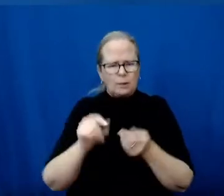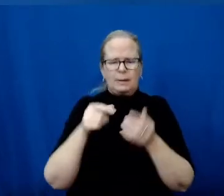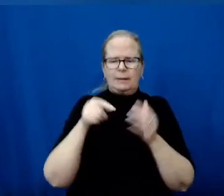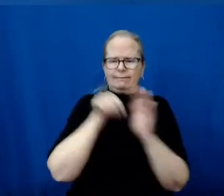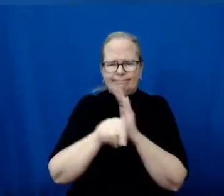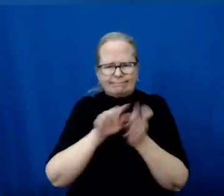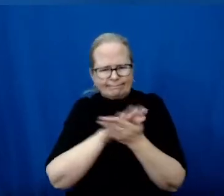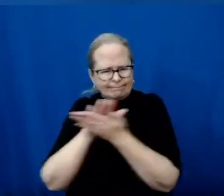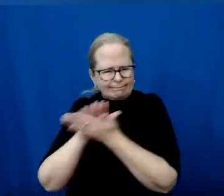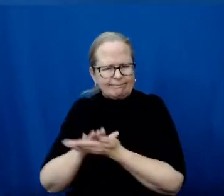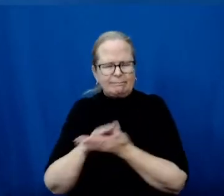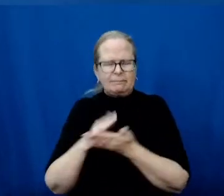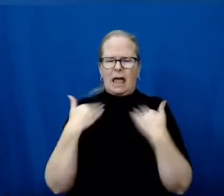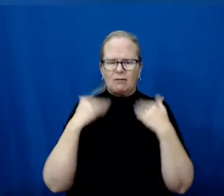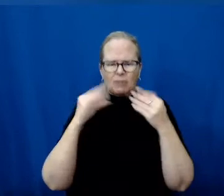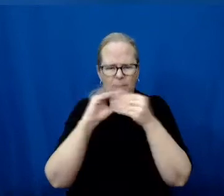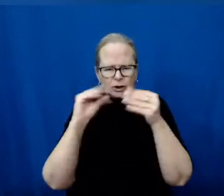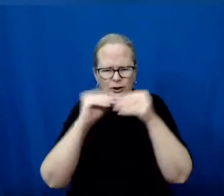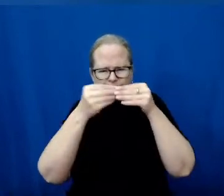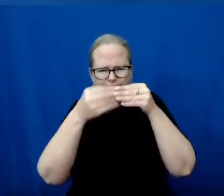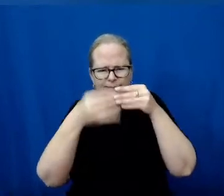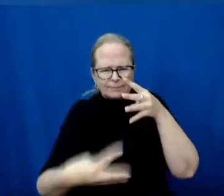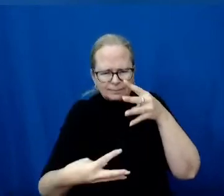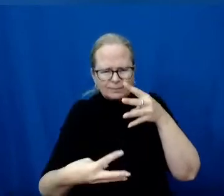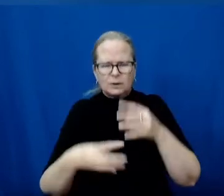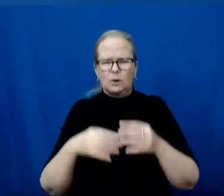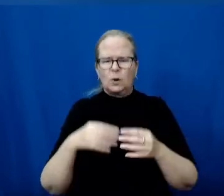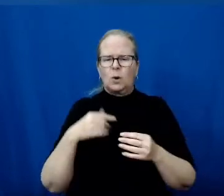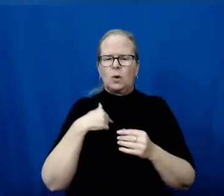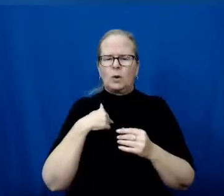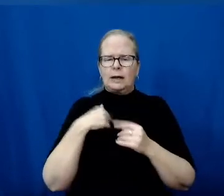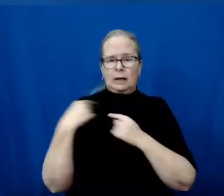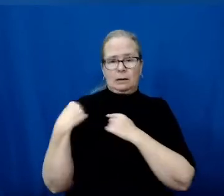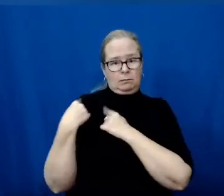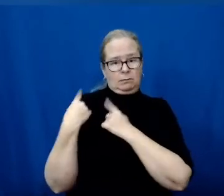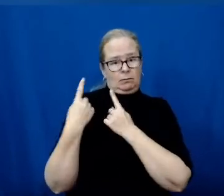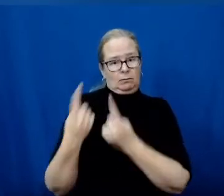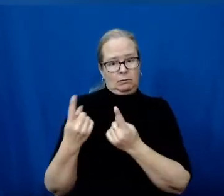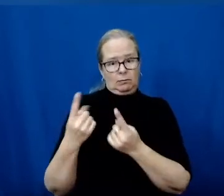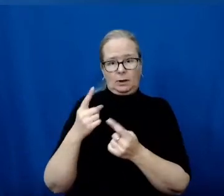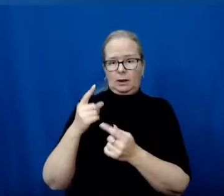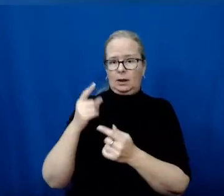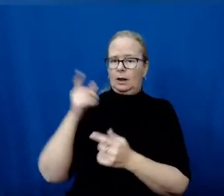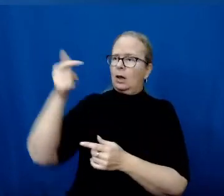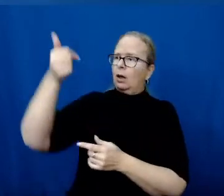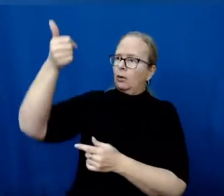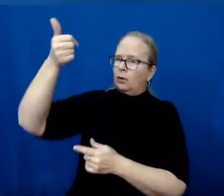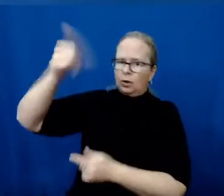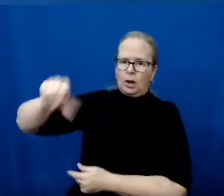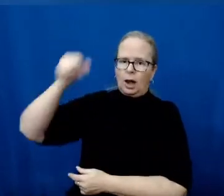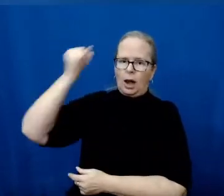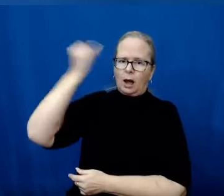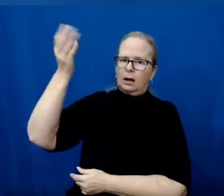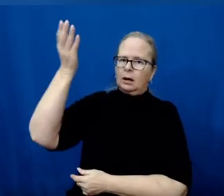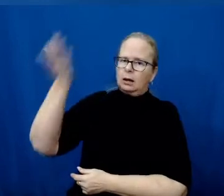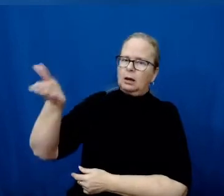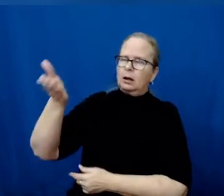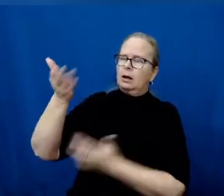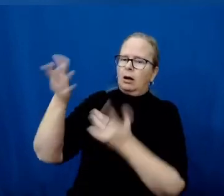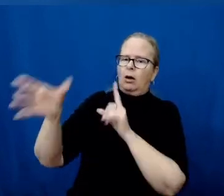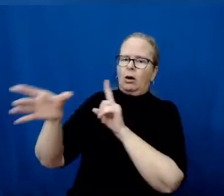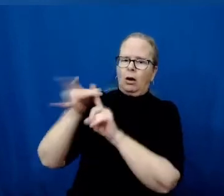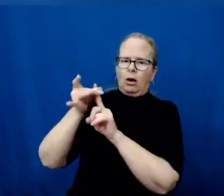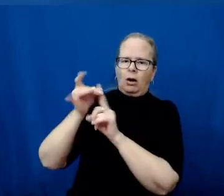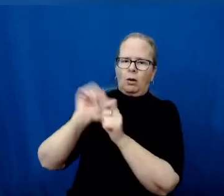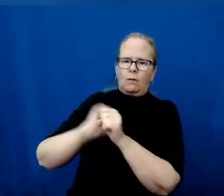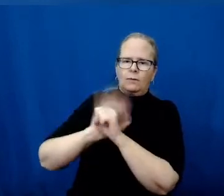fatalistic view that everyone will get COVID, which brings us to today's topic. So when COVID comes home, what